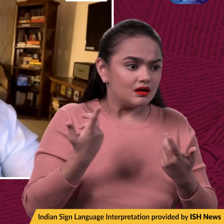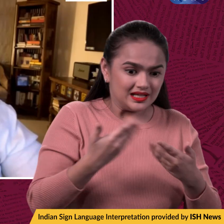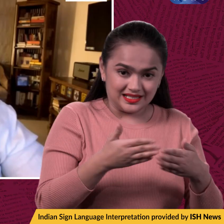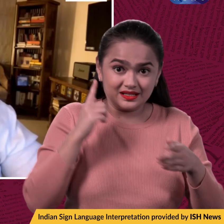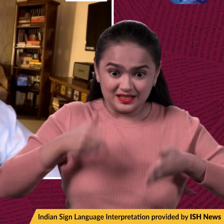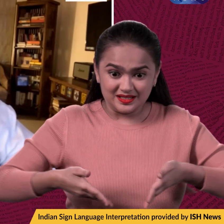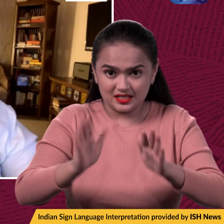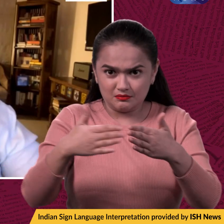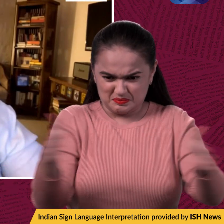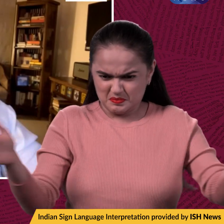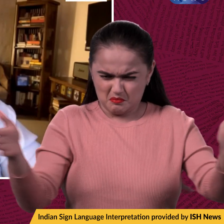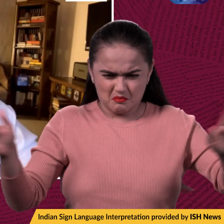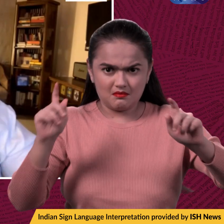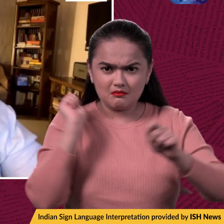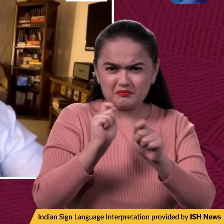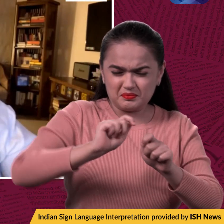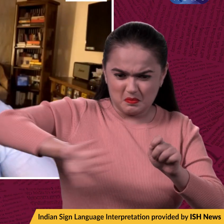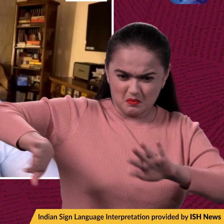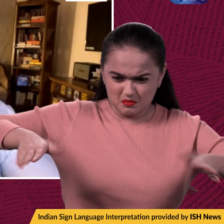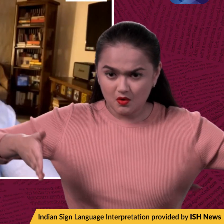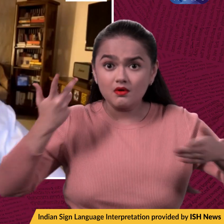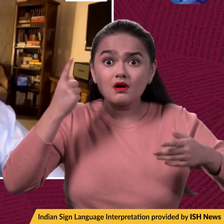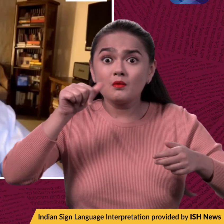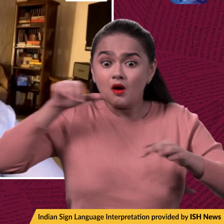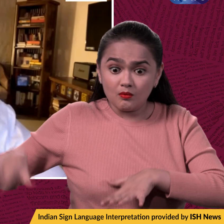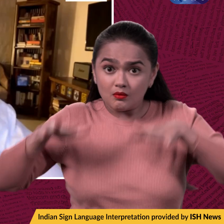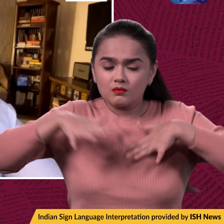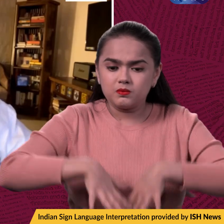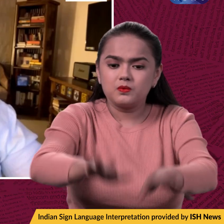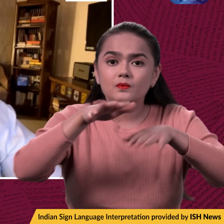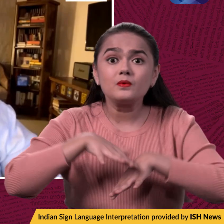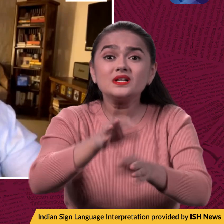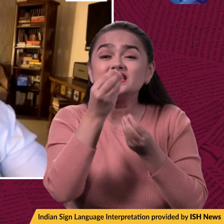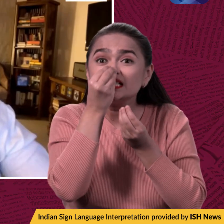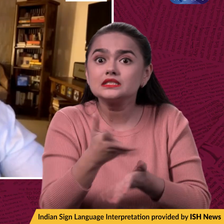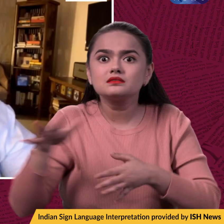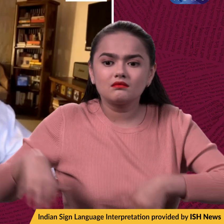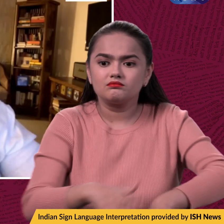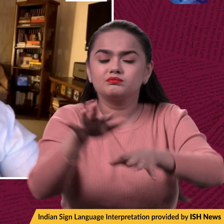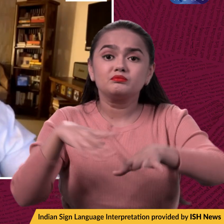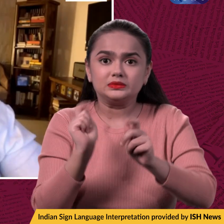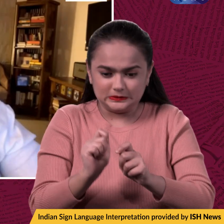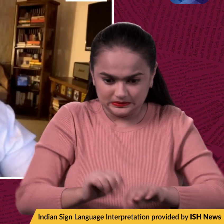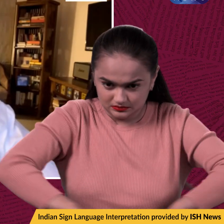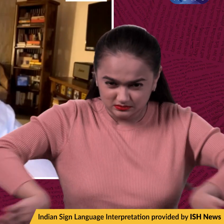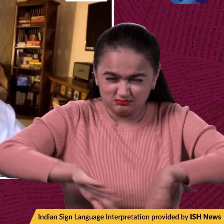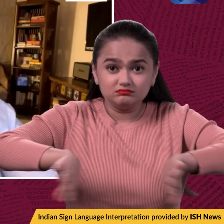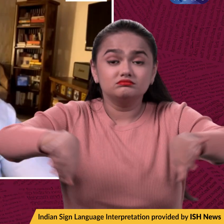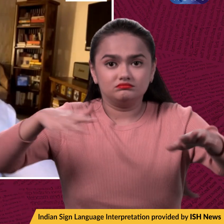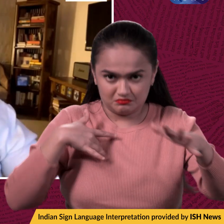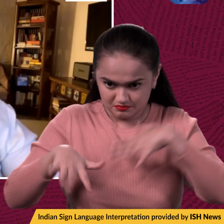the Rajakalways, or the stormwater drains in the city of Bangalore, in order to allow smoother flow of